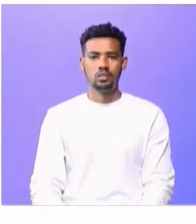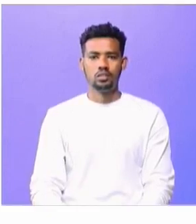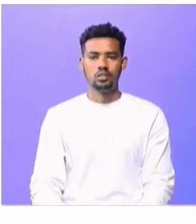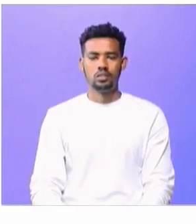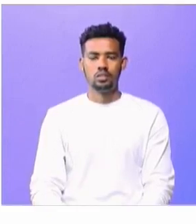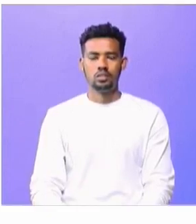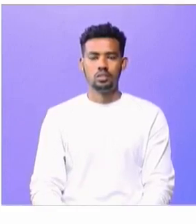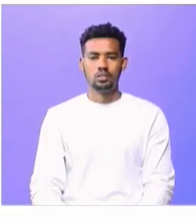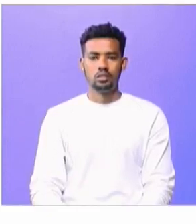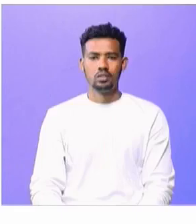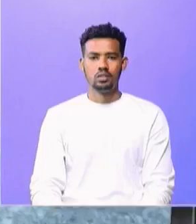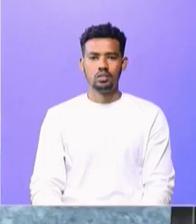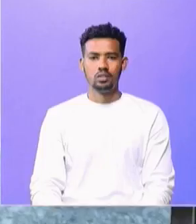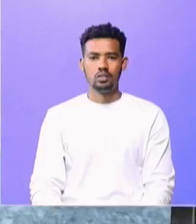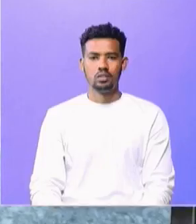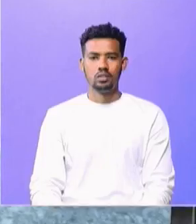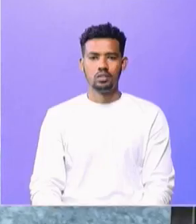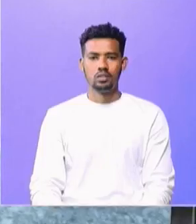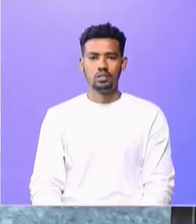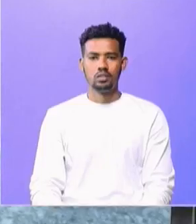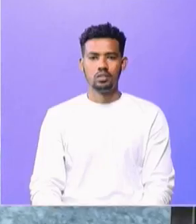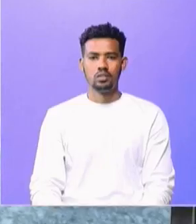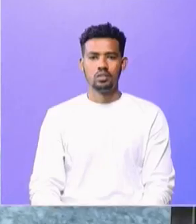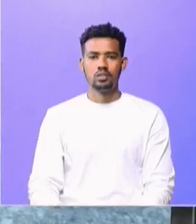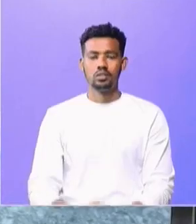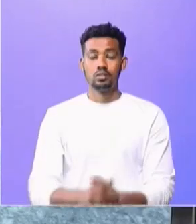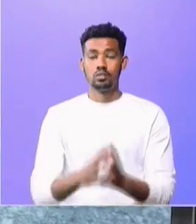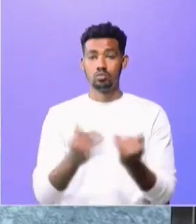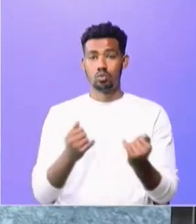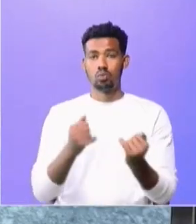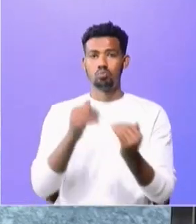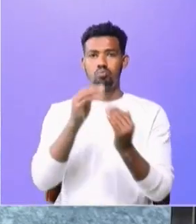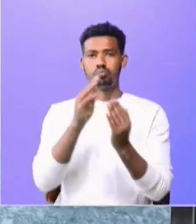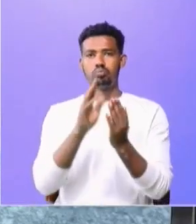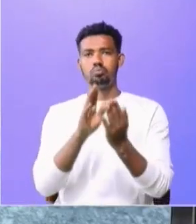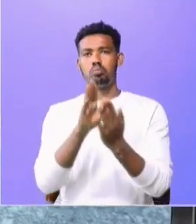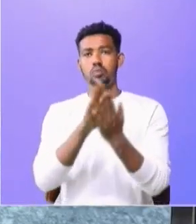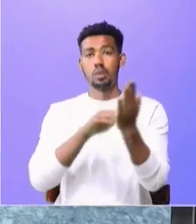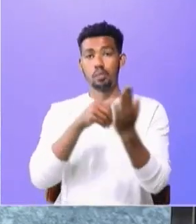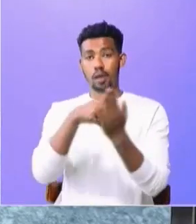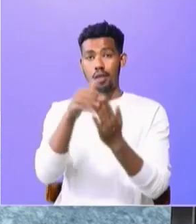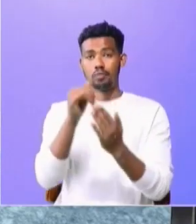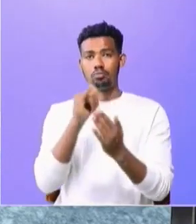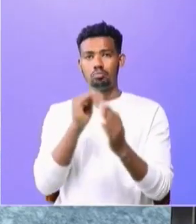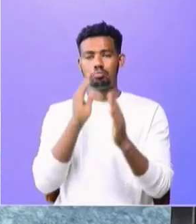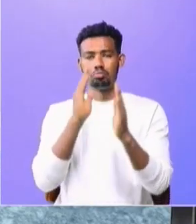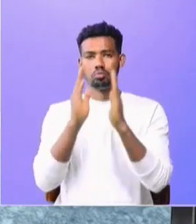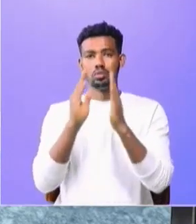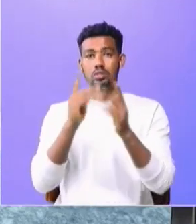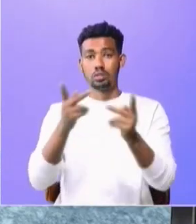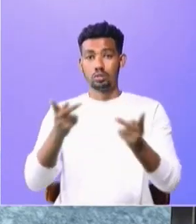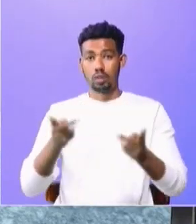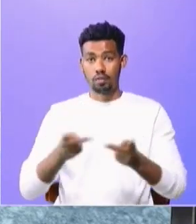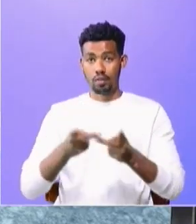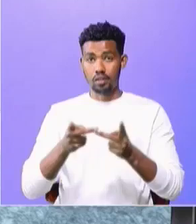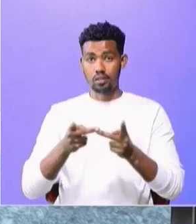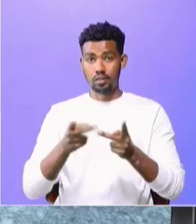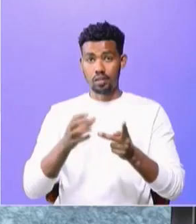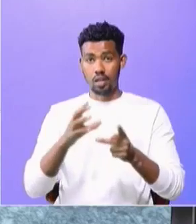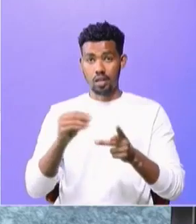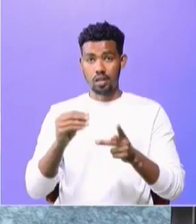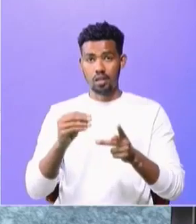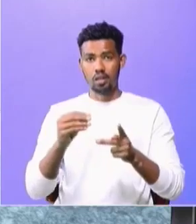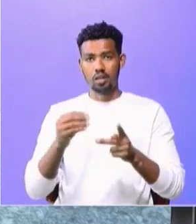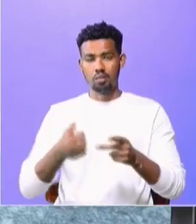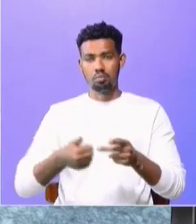And the wall, because we said on can be used to show surface and also main